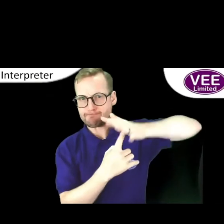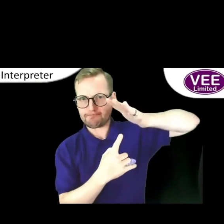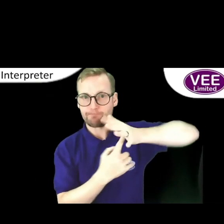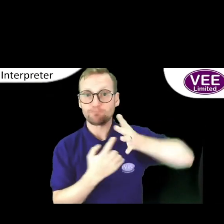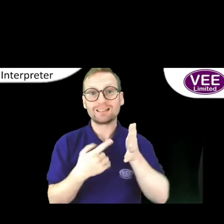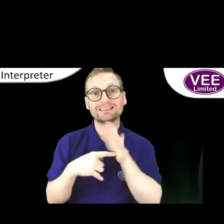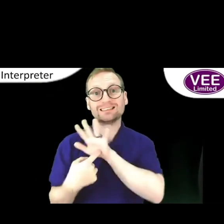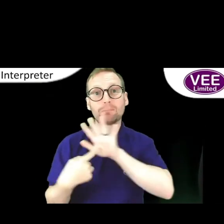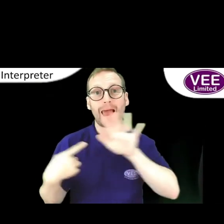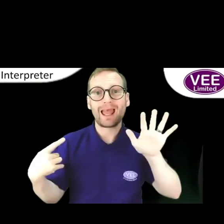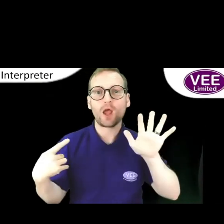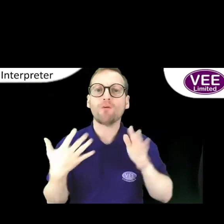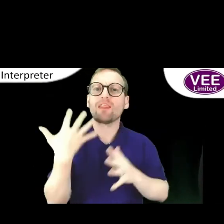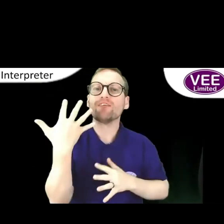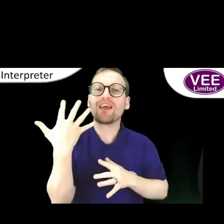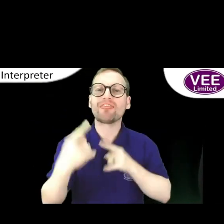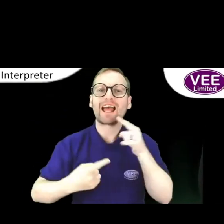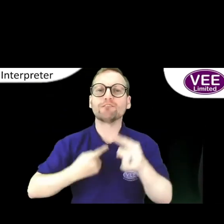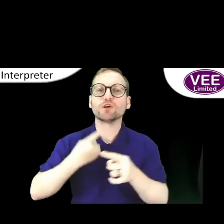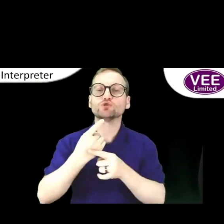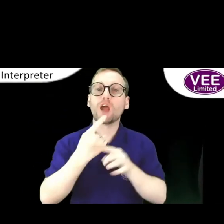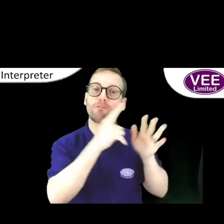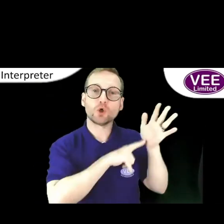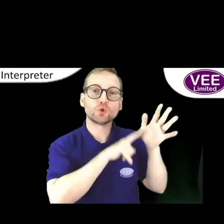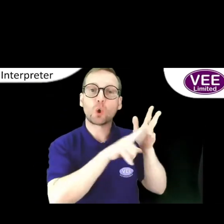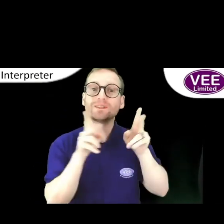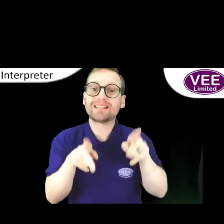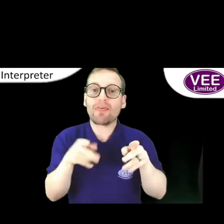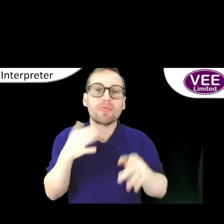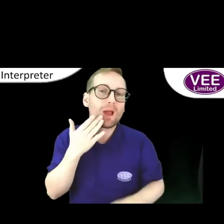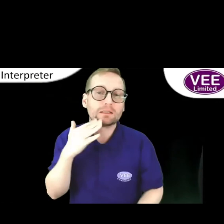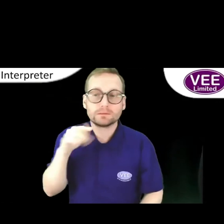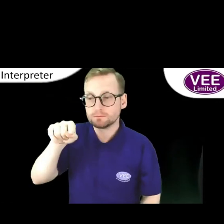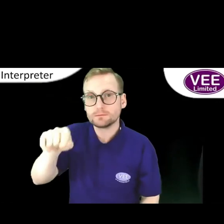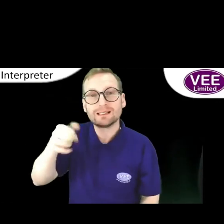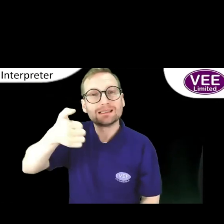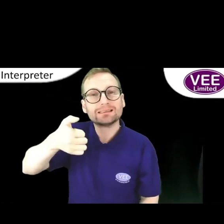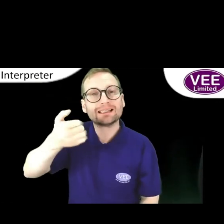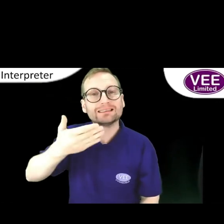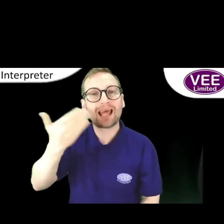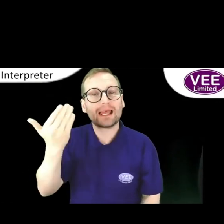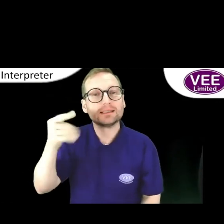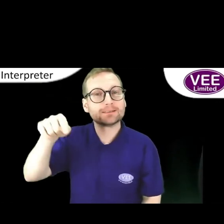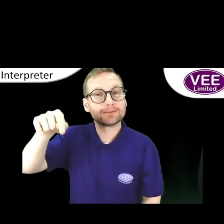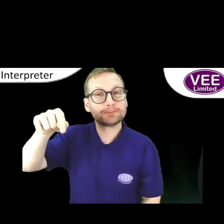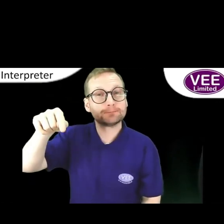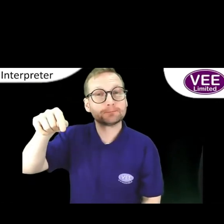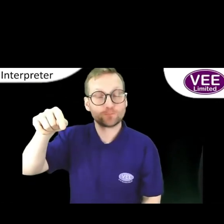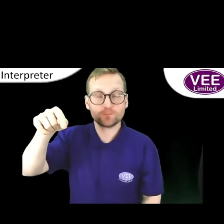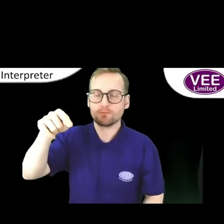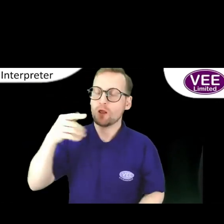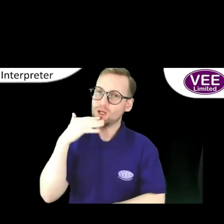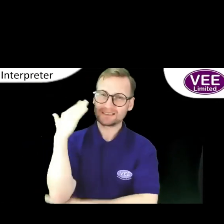display over the fifth anniversary of Joe's death, which is in just 6 days' time. Joe's maiden speech, "We are far